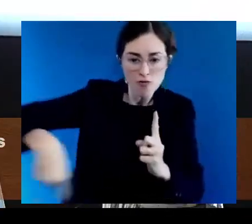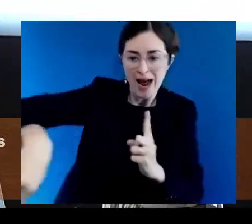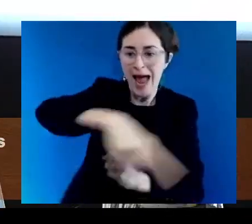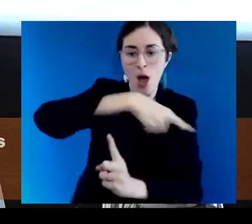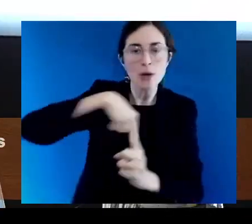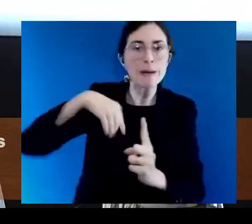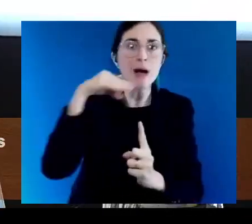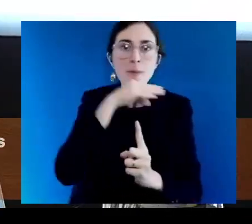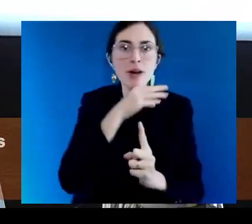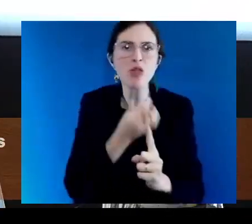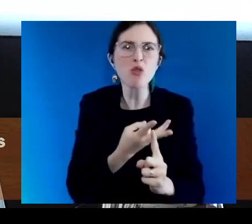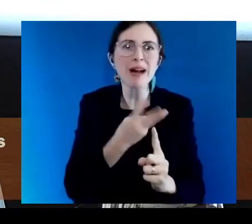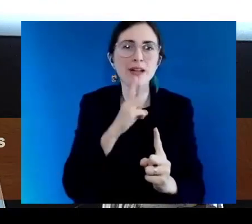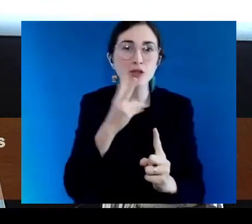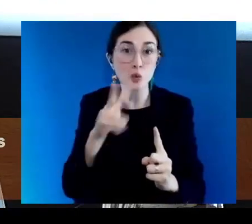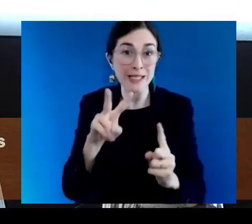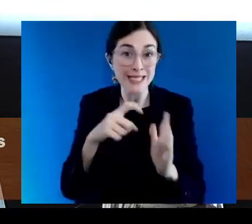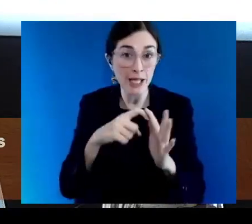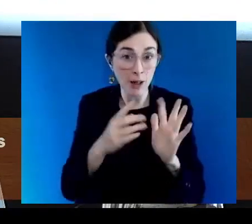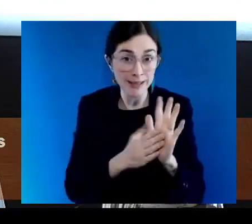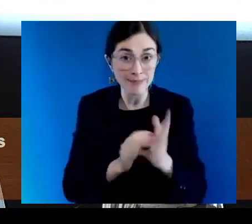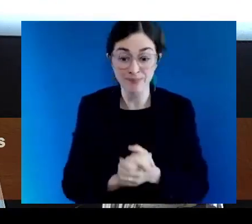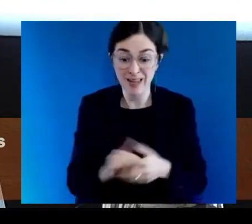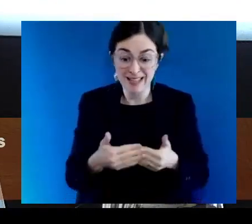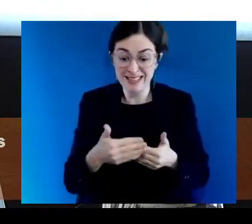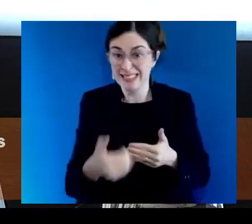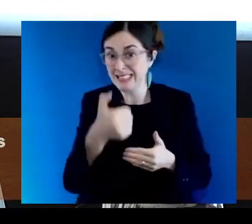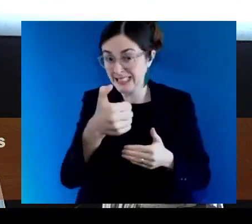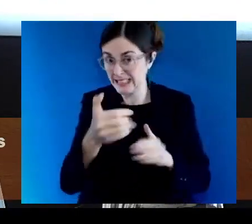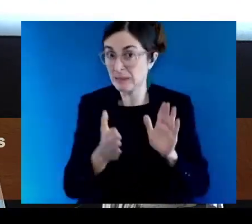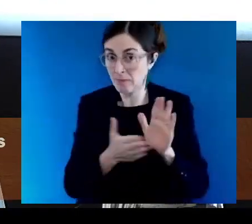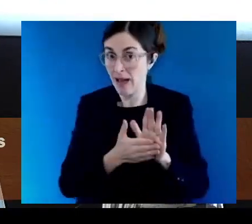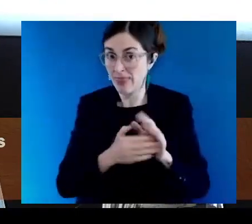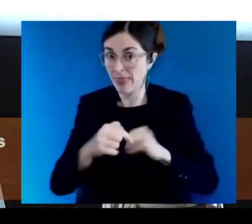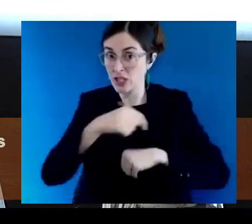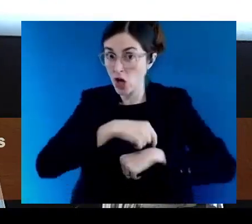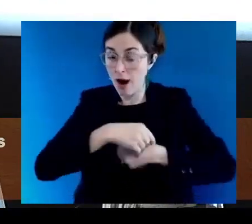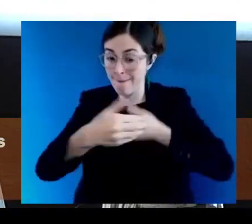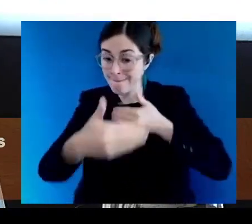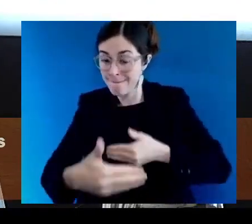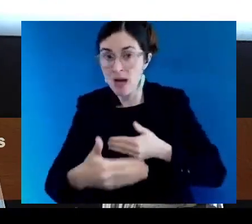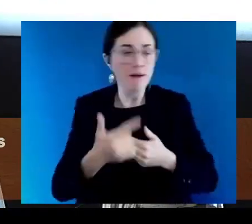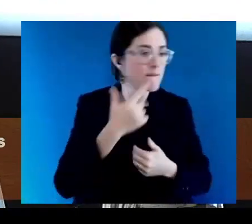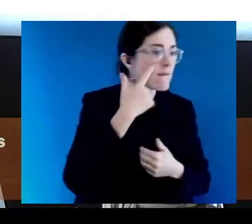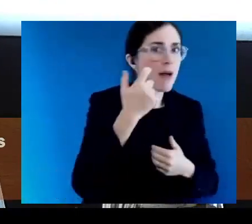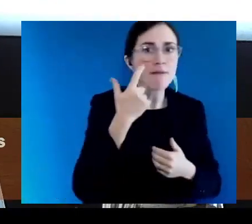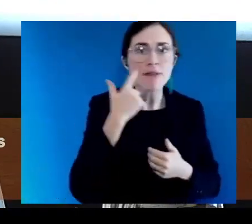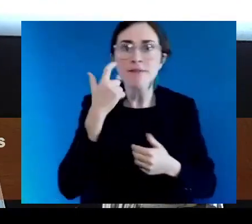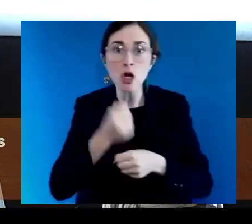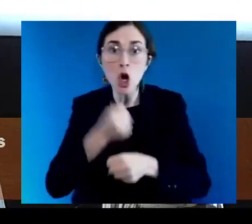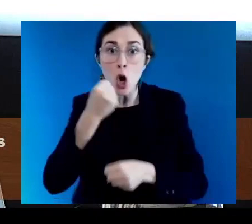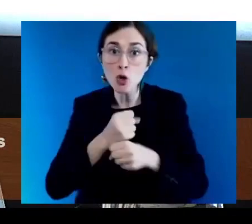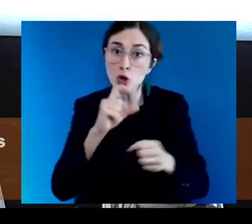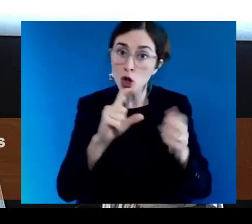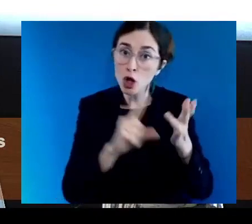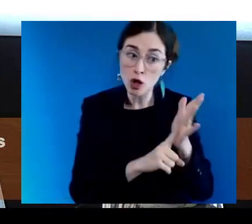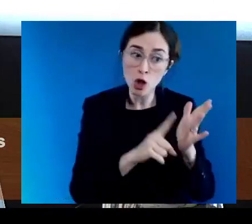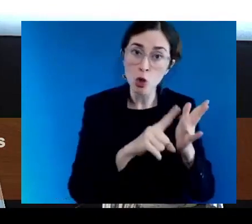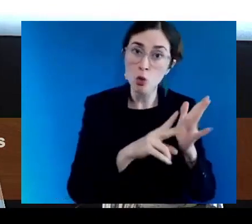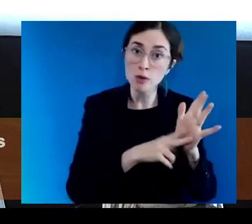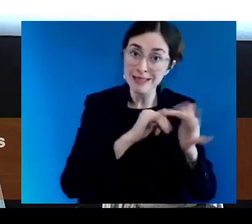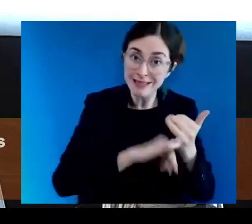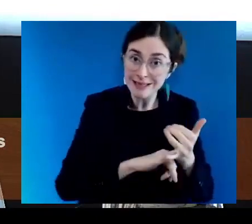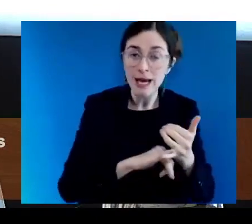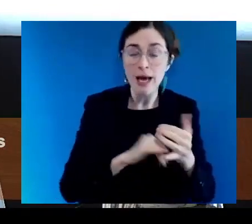a six-month period, gold was discovered in the key areas of Clunes, Ballarat, Castlemaine and